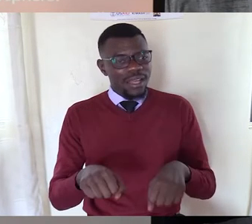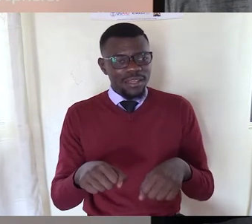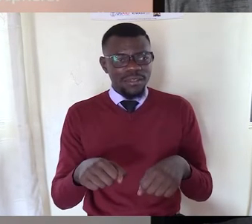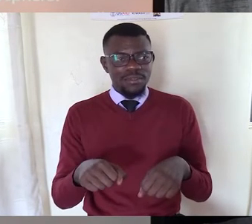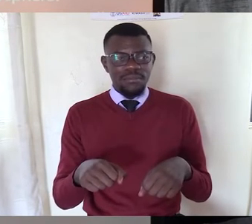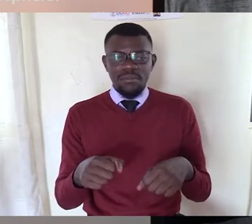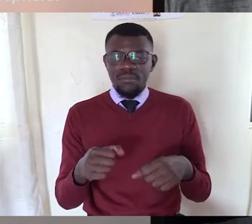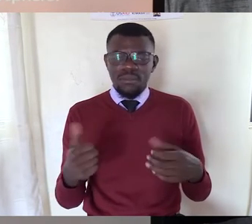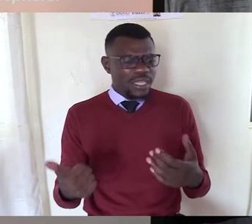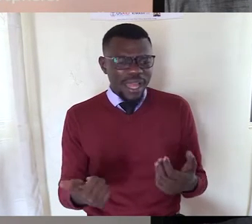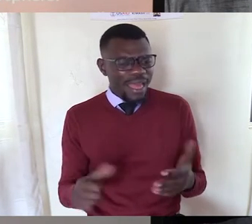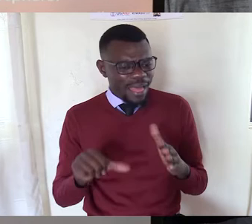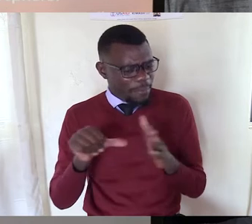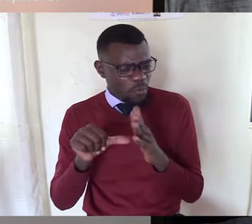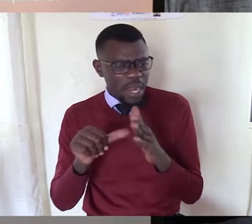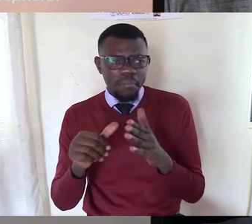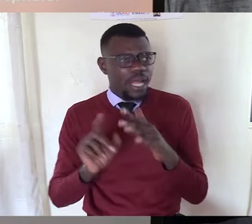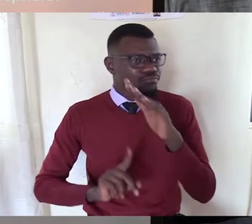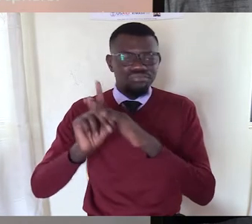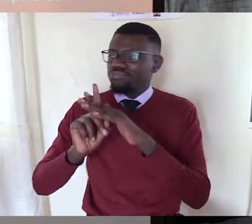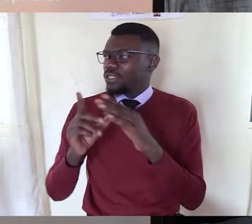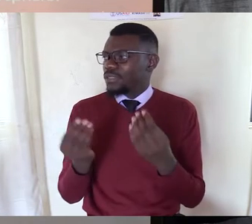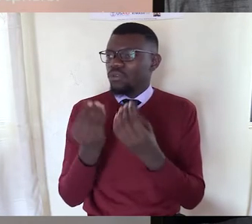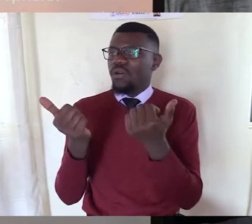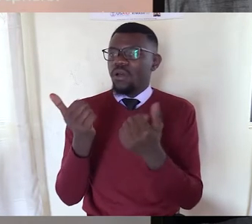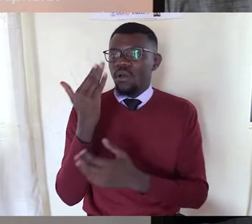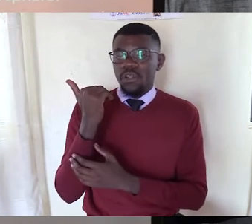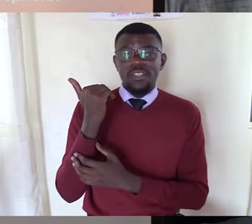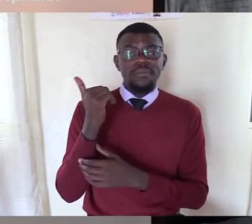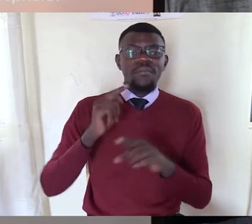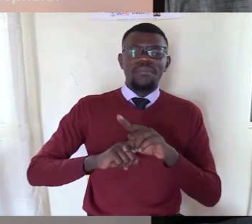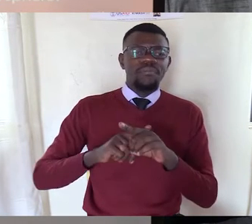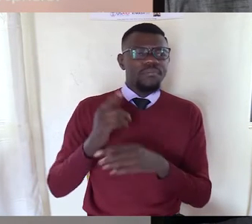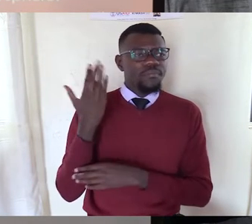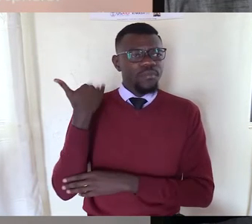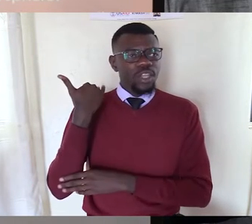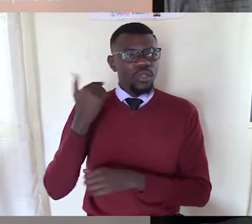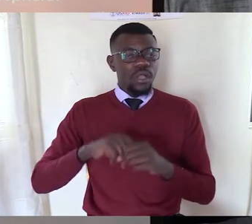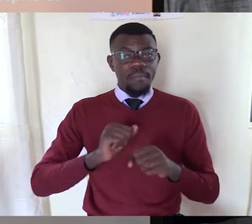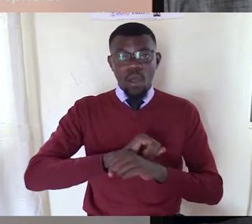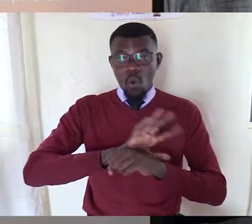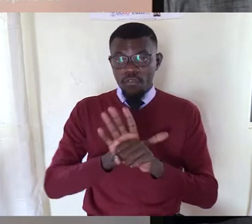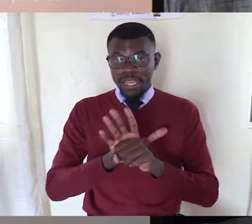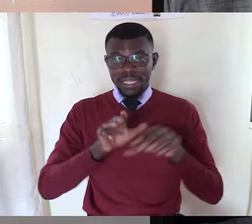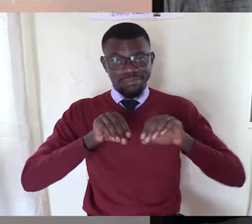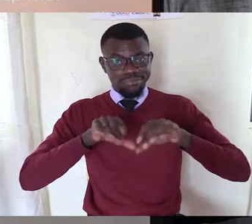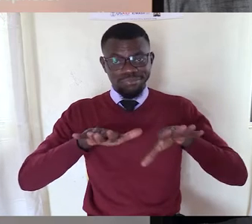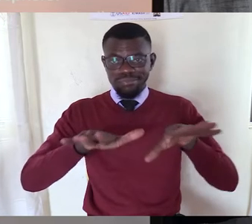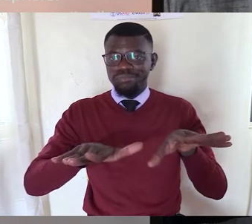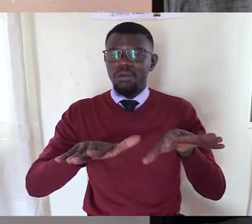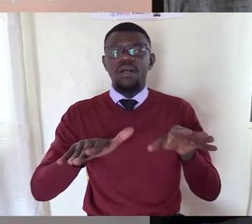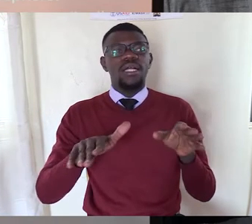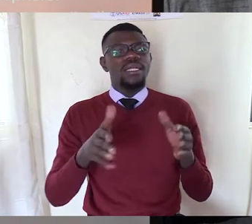have the pandemic perspective also. Because we realized during the COVID-19, sexual